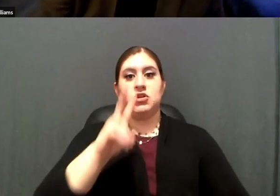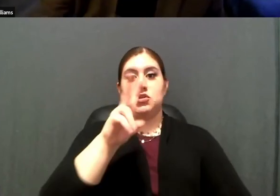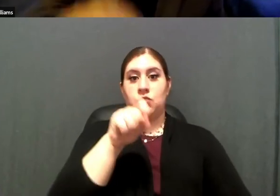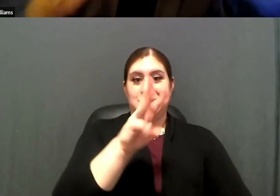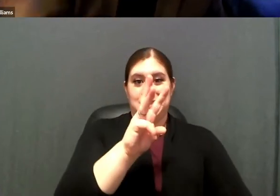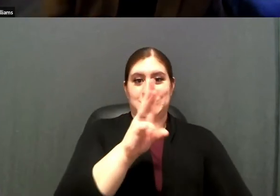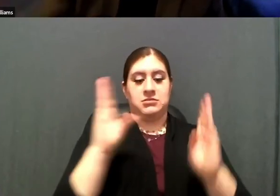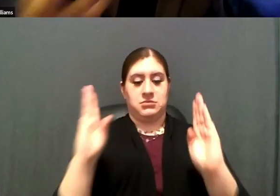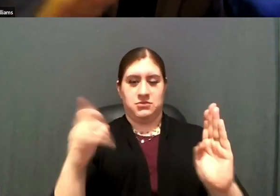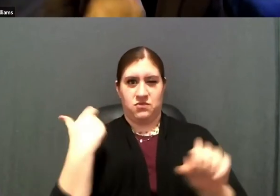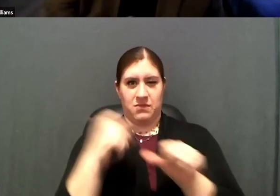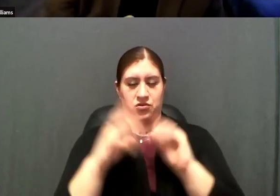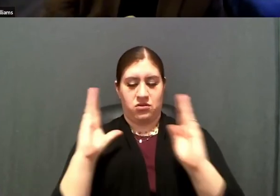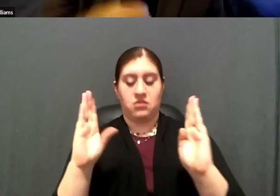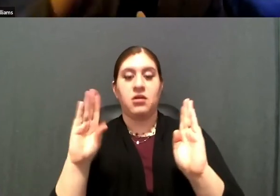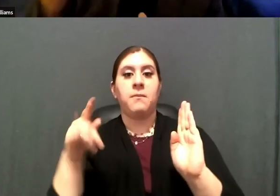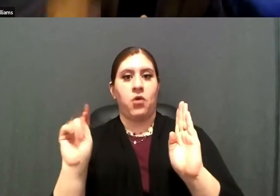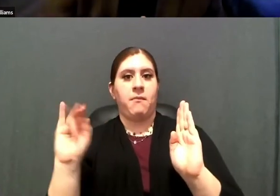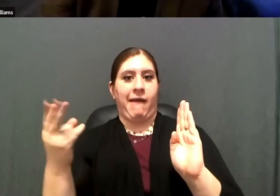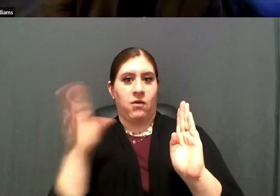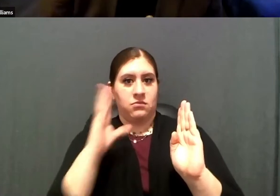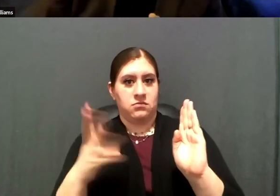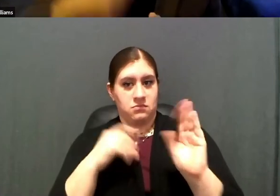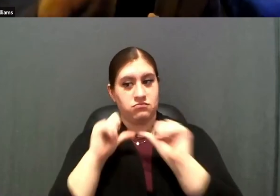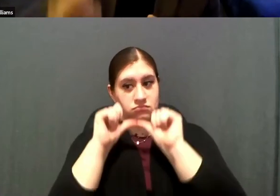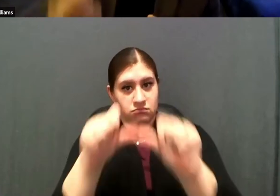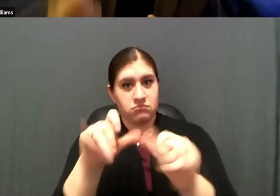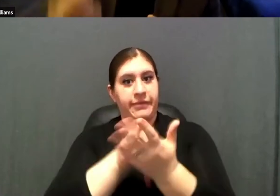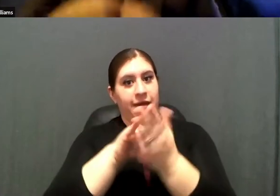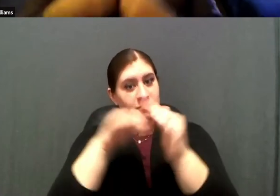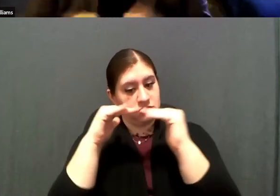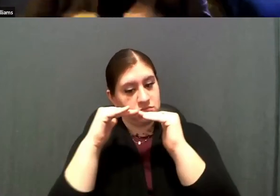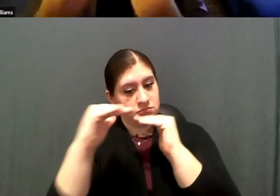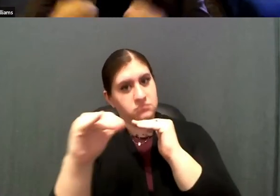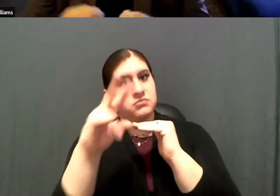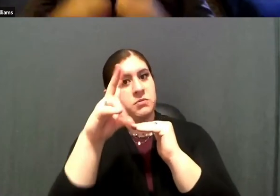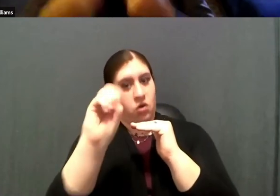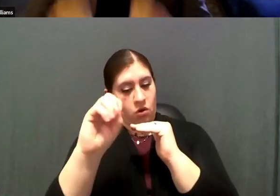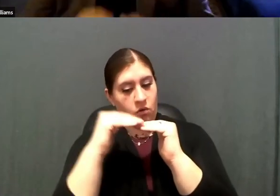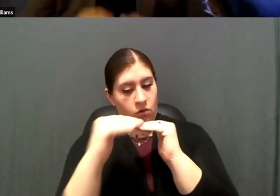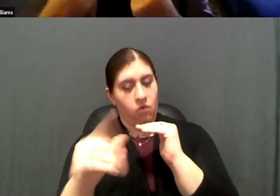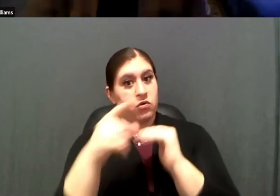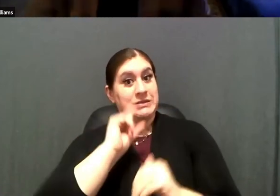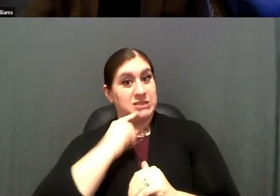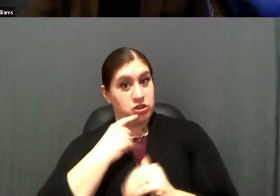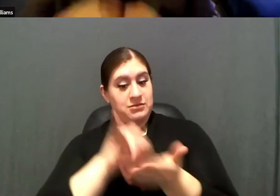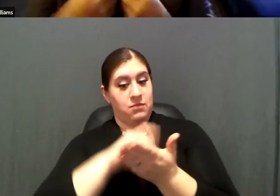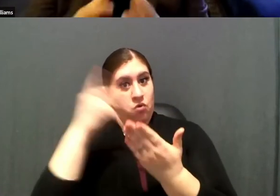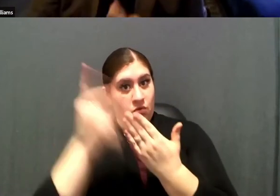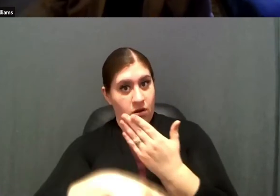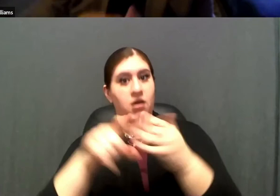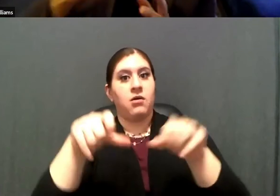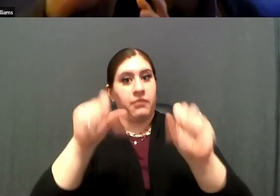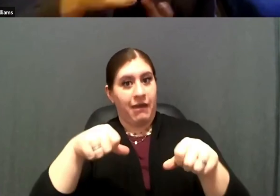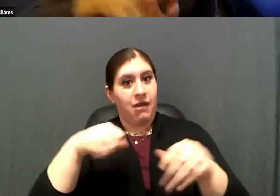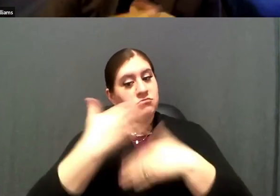point, post back admittance, maintain the standards, show that you're able, that you're serious about the program and are able to do